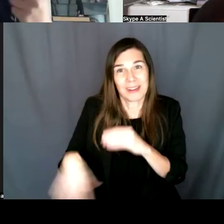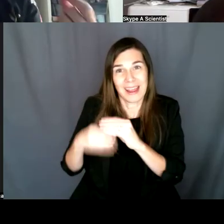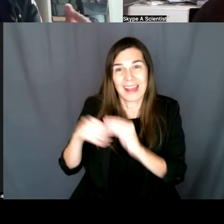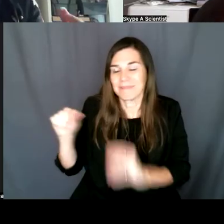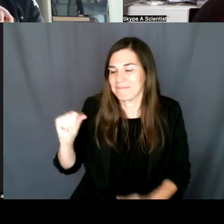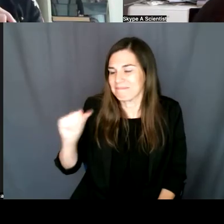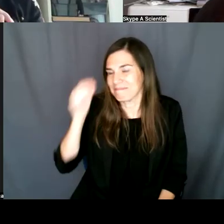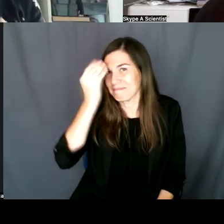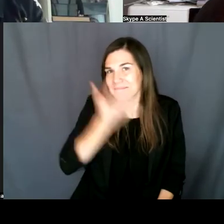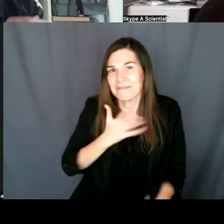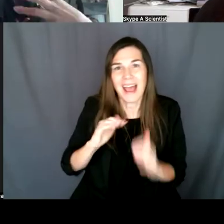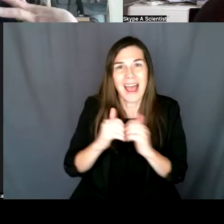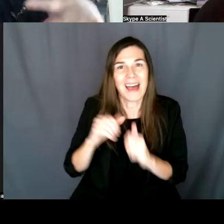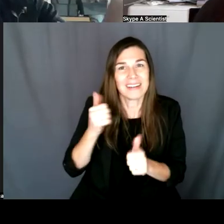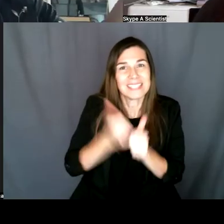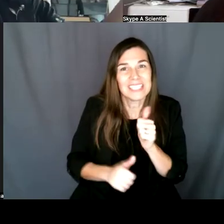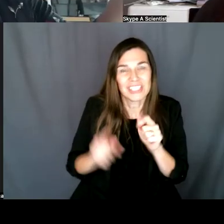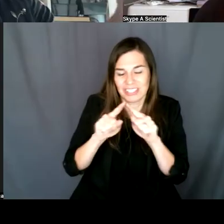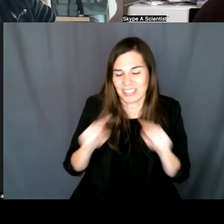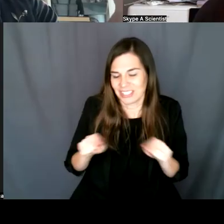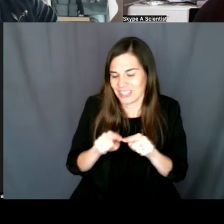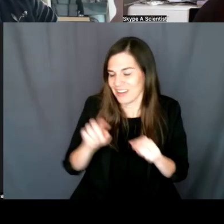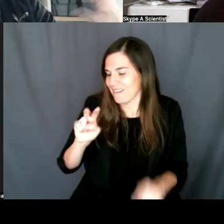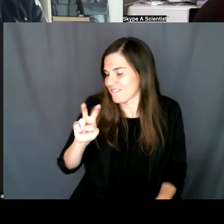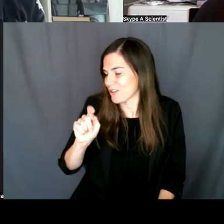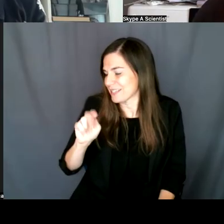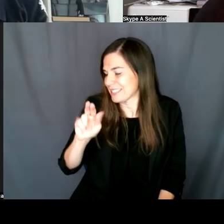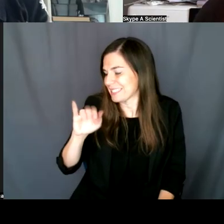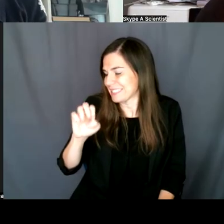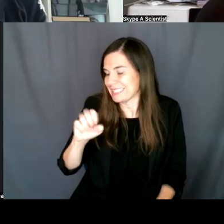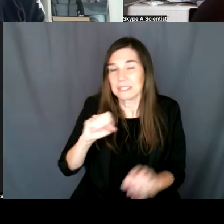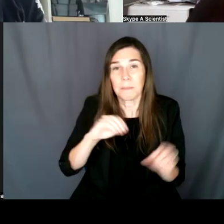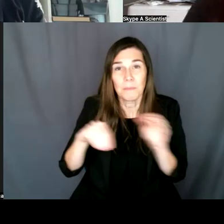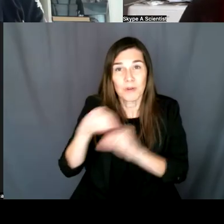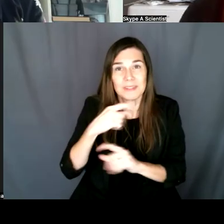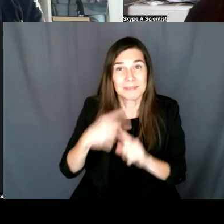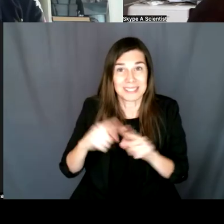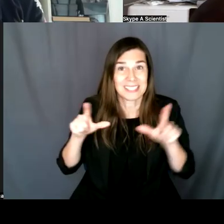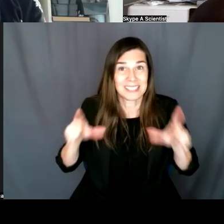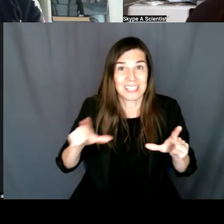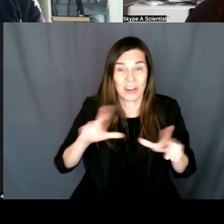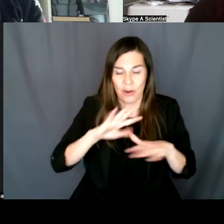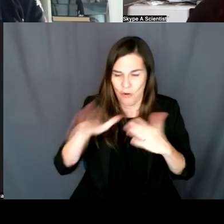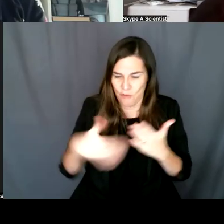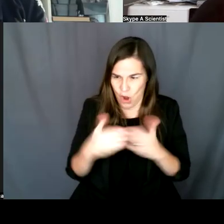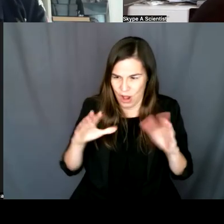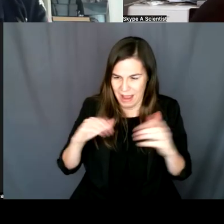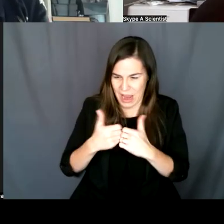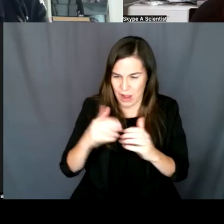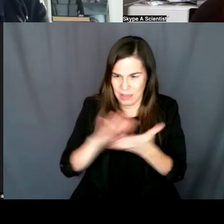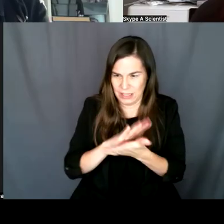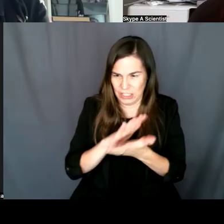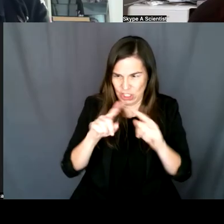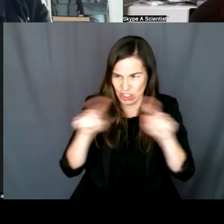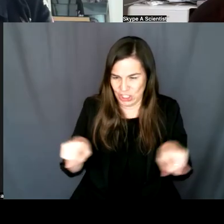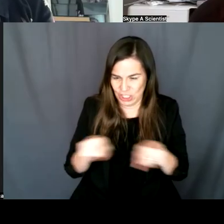each of the vertices moves, and then overall, how the entire sheet moves. Awesome. Thank you. Our next question is